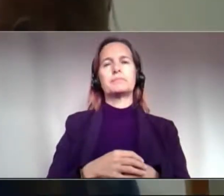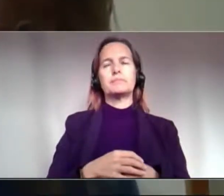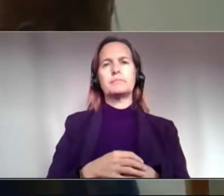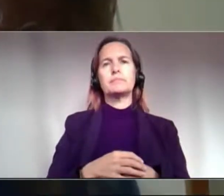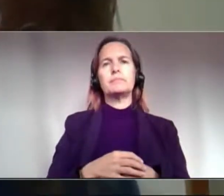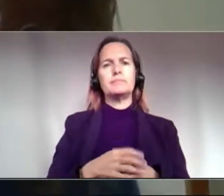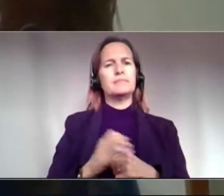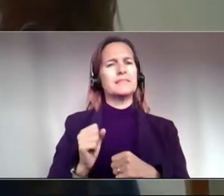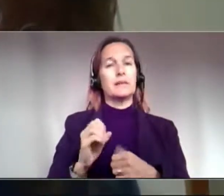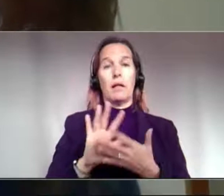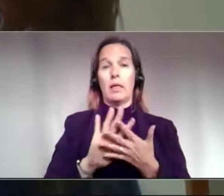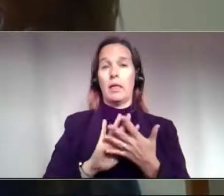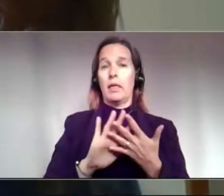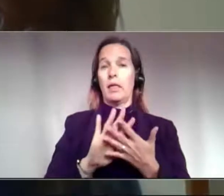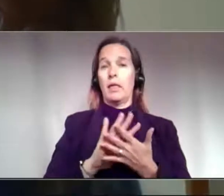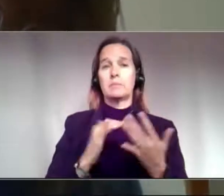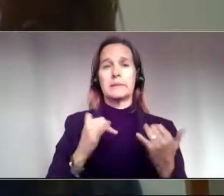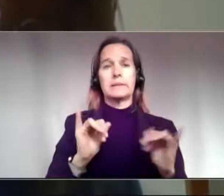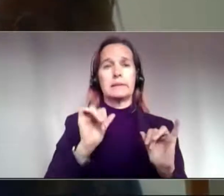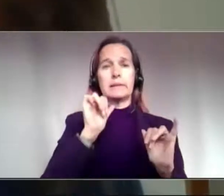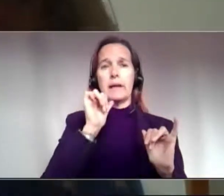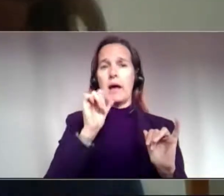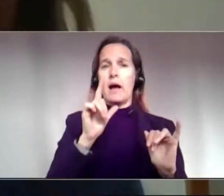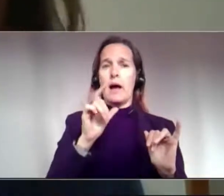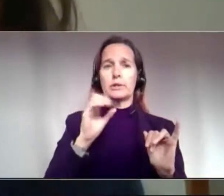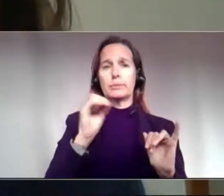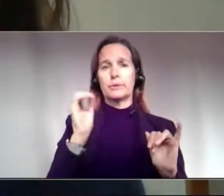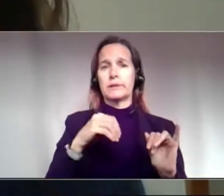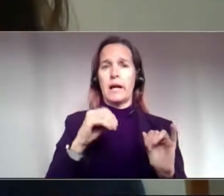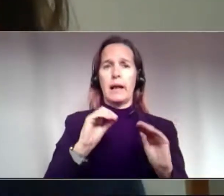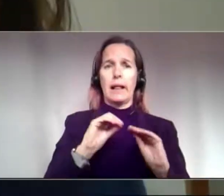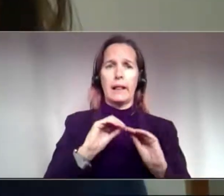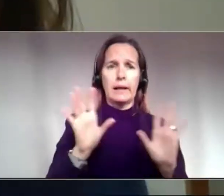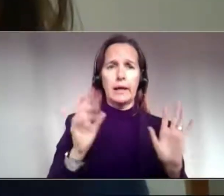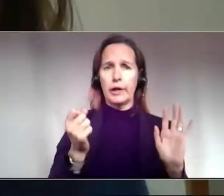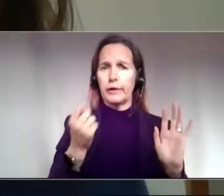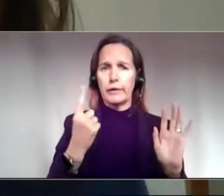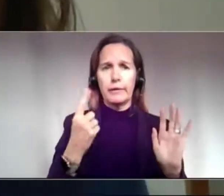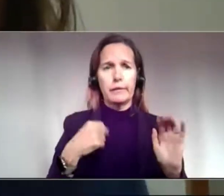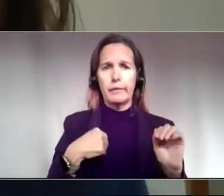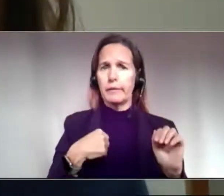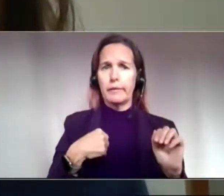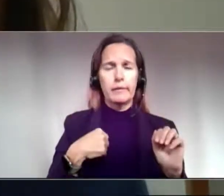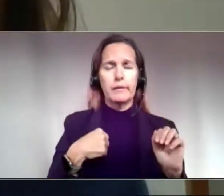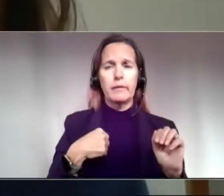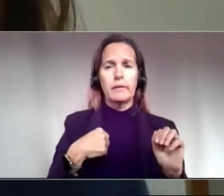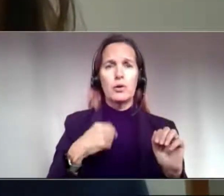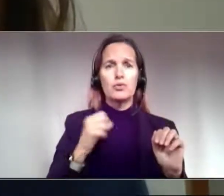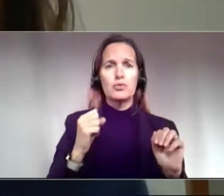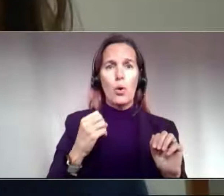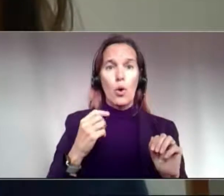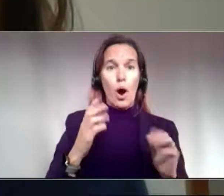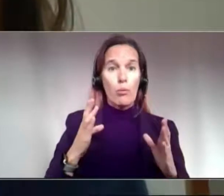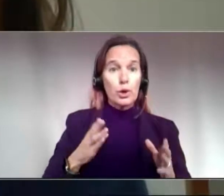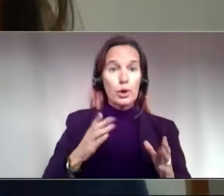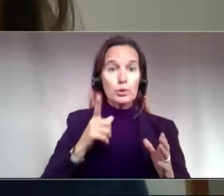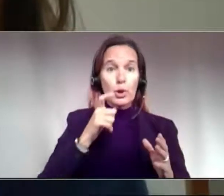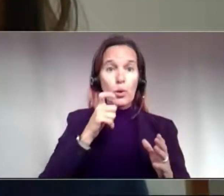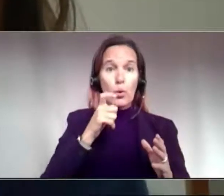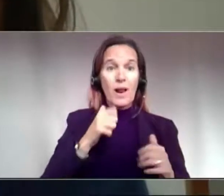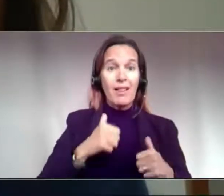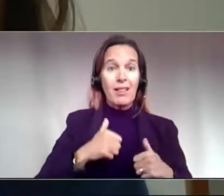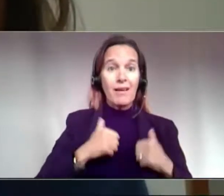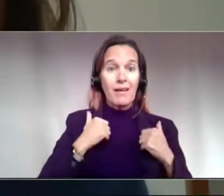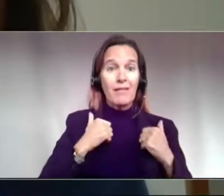on what the answer was to that. It was someone who was at a nursing facility